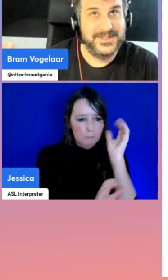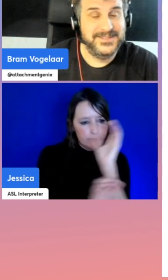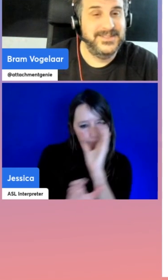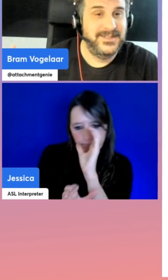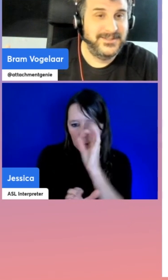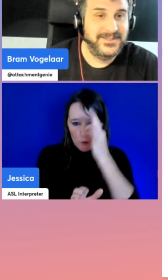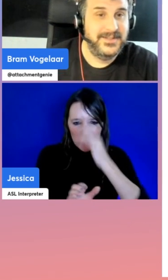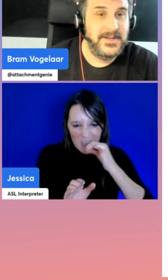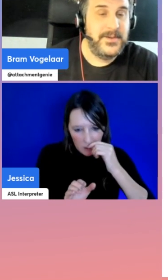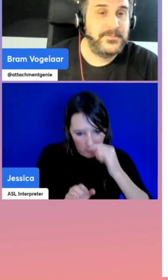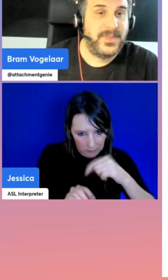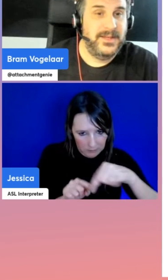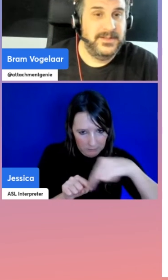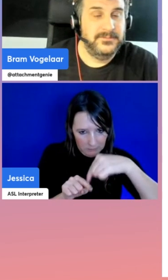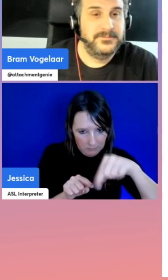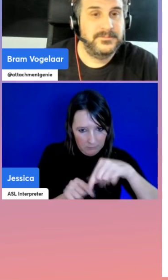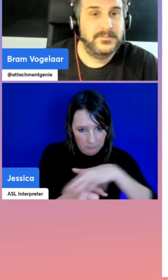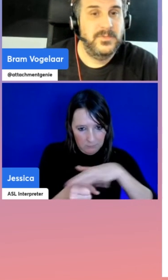Consul DC